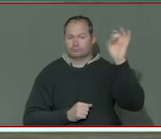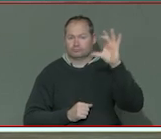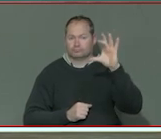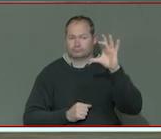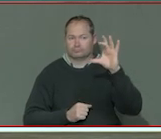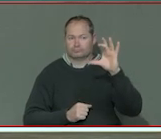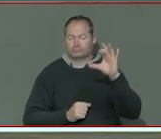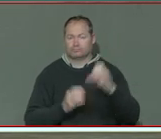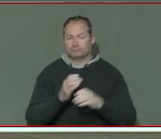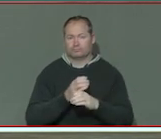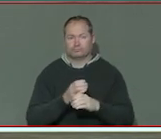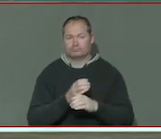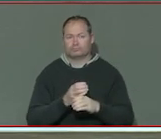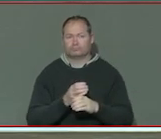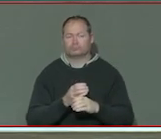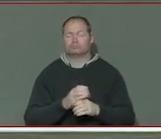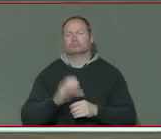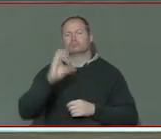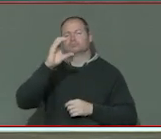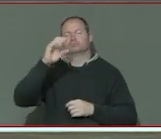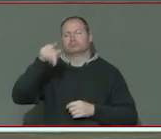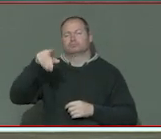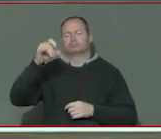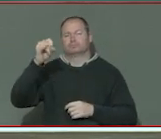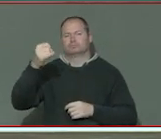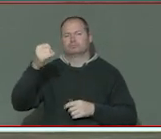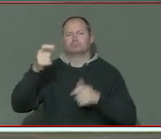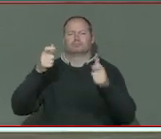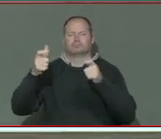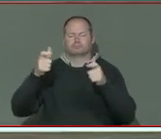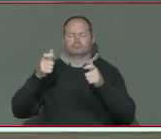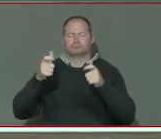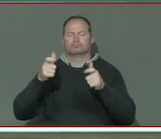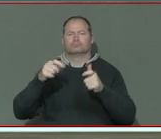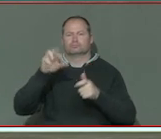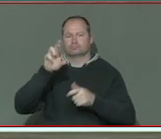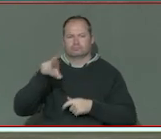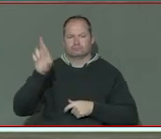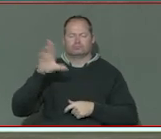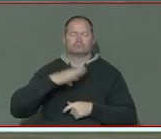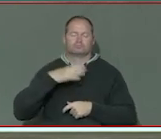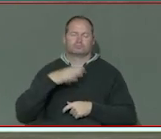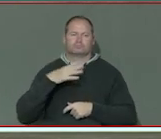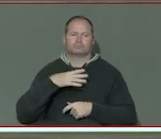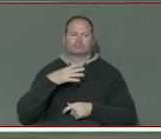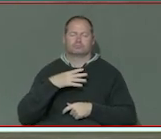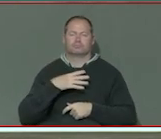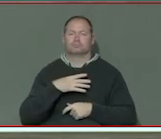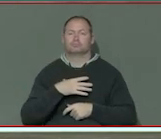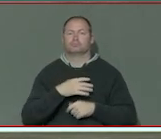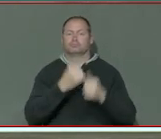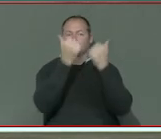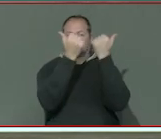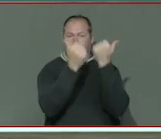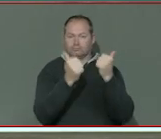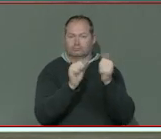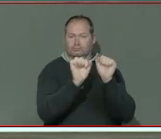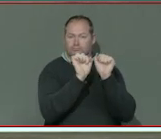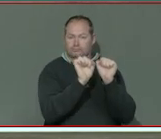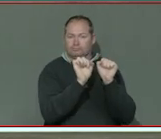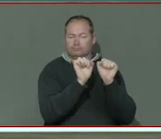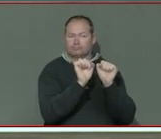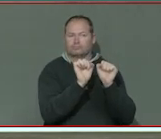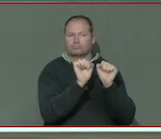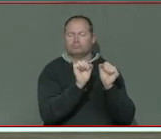in the payments CPJ, so our control is fine because we correctly recorded. But to his account, it was only it